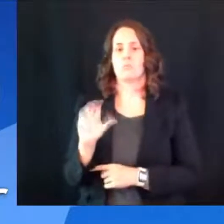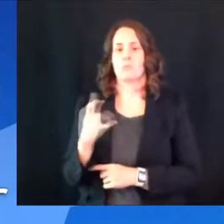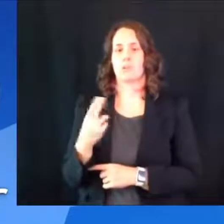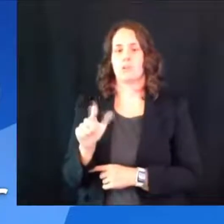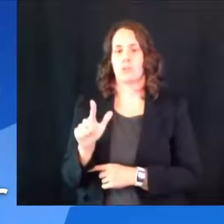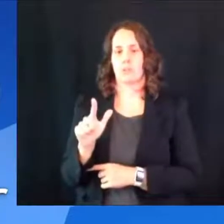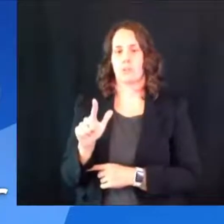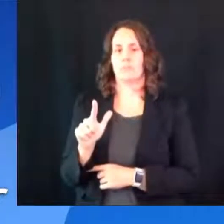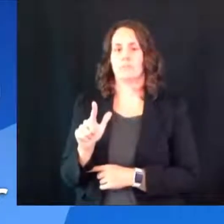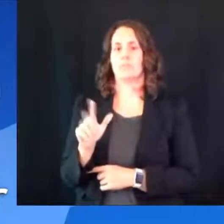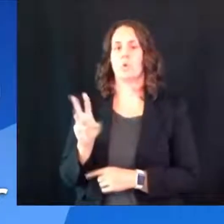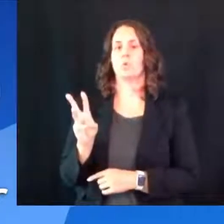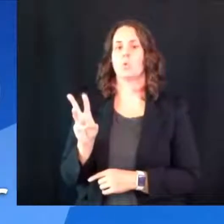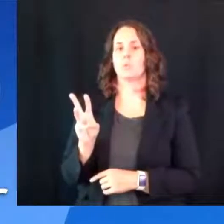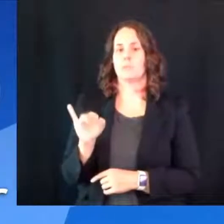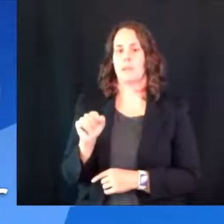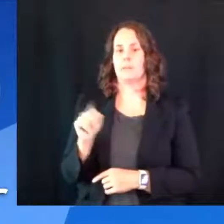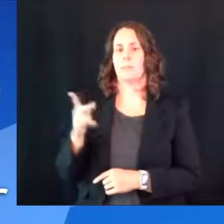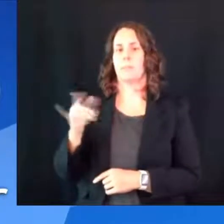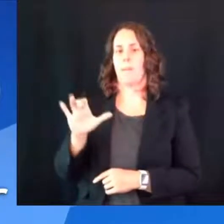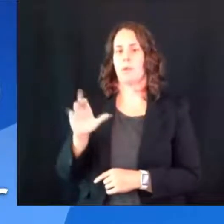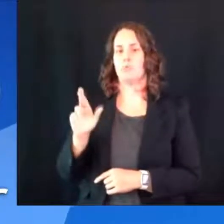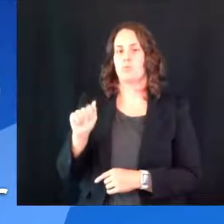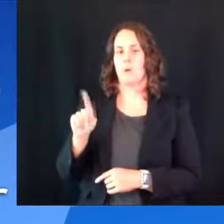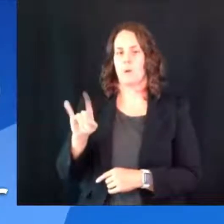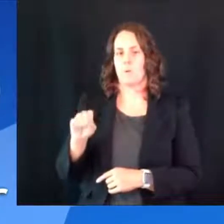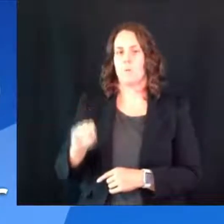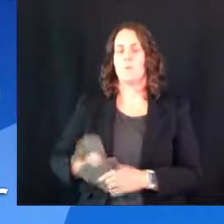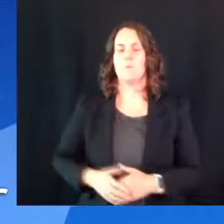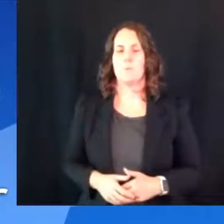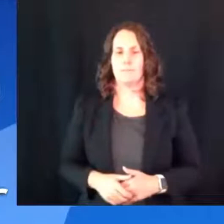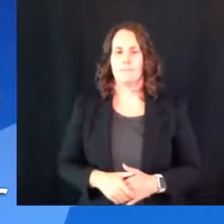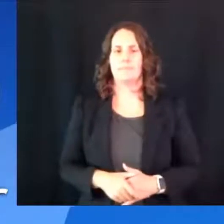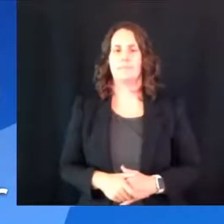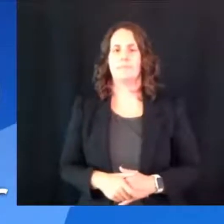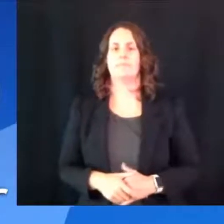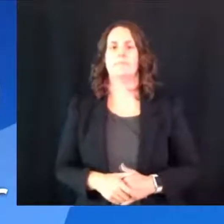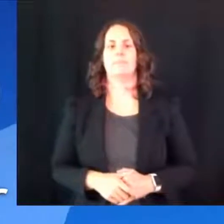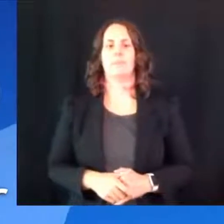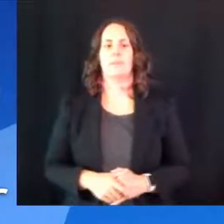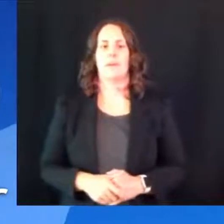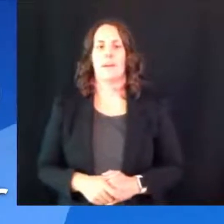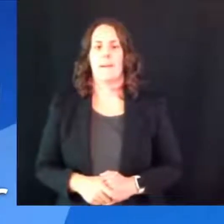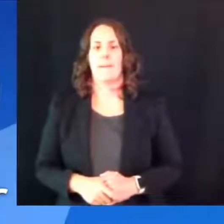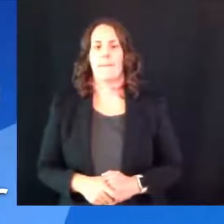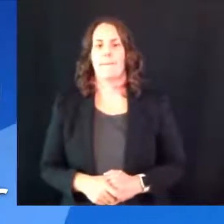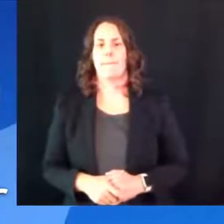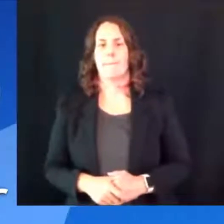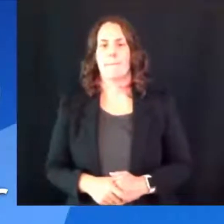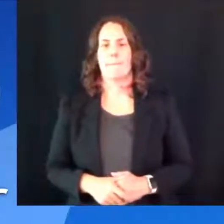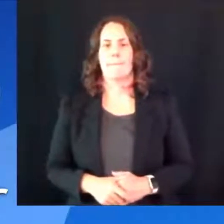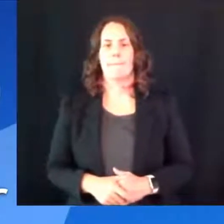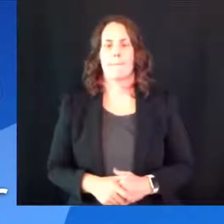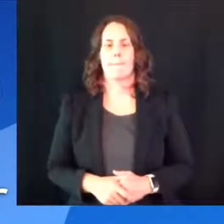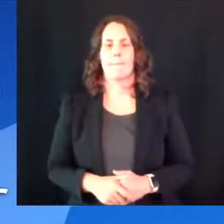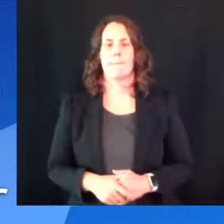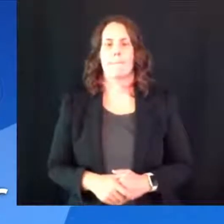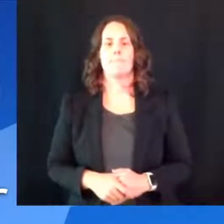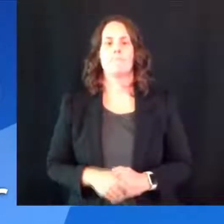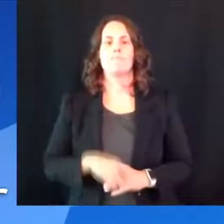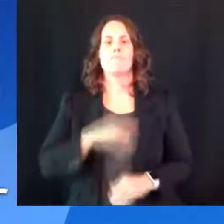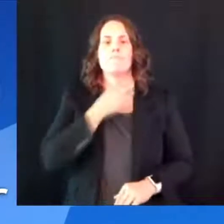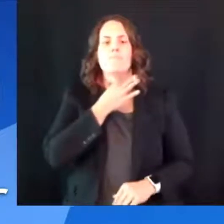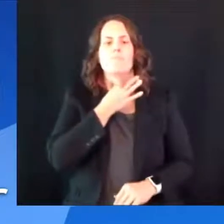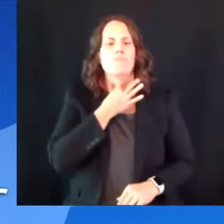Hi, I was wondering if someone can talk about what kinds of food businesses are exempt from this order, specifically if